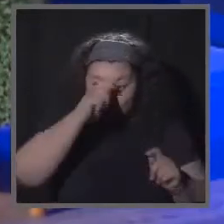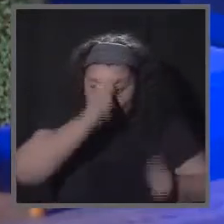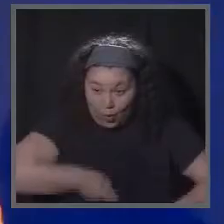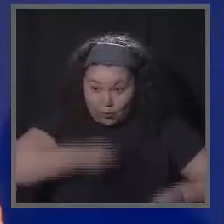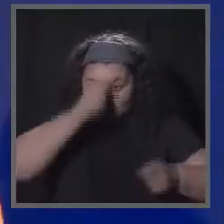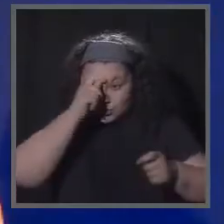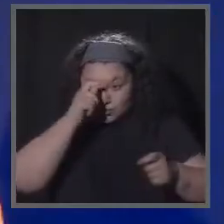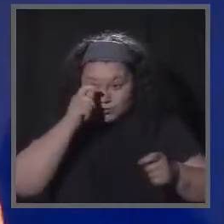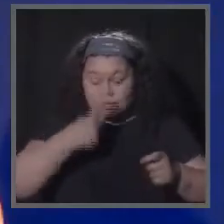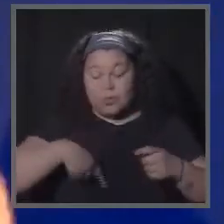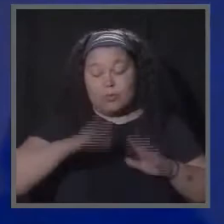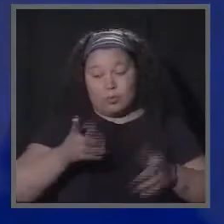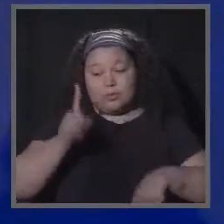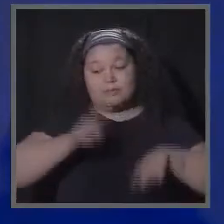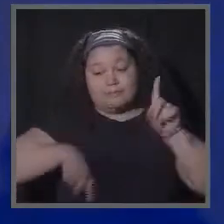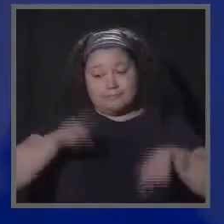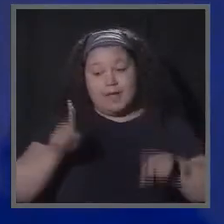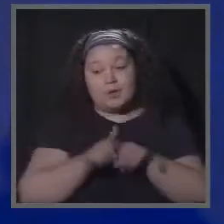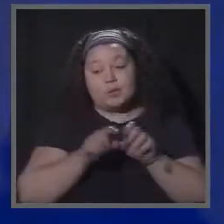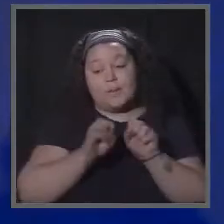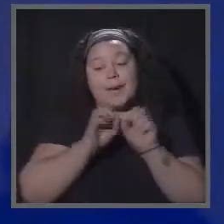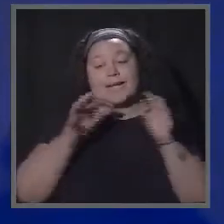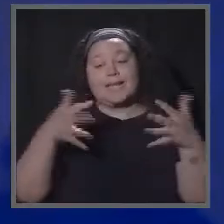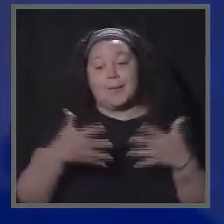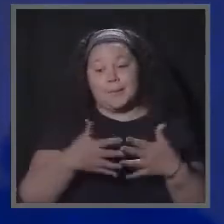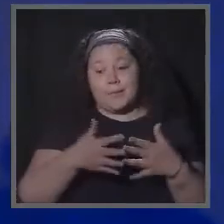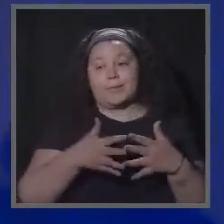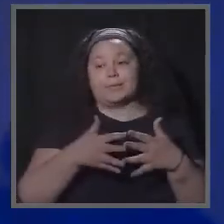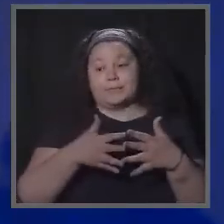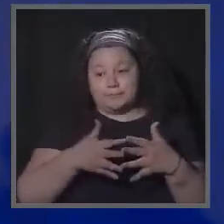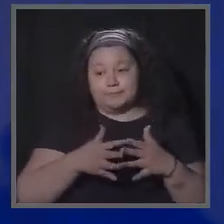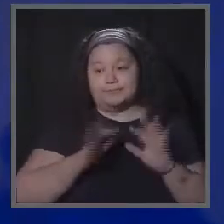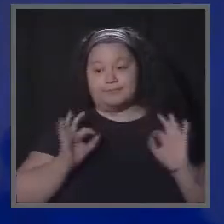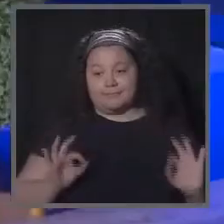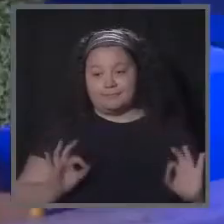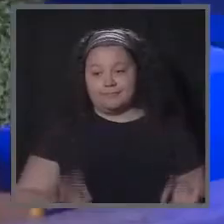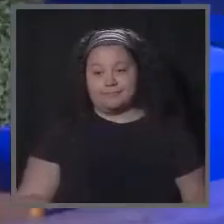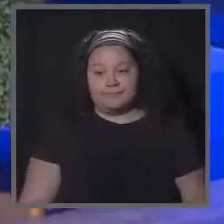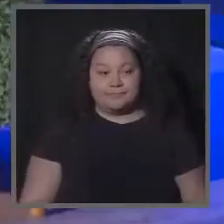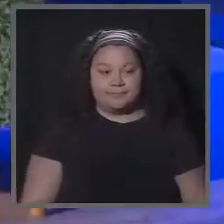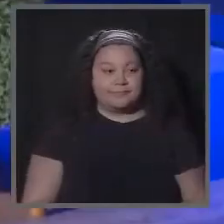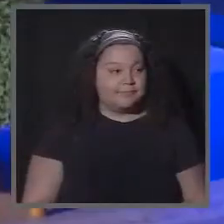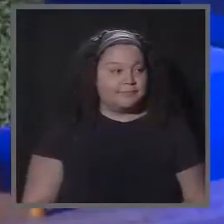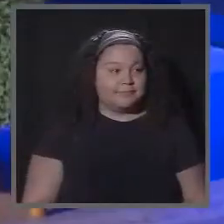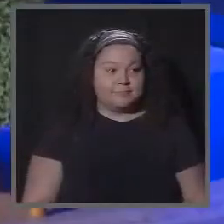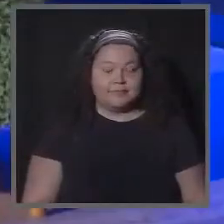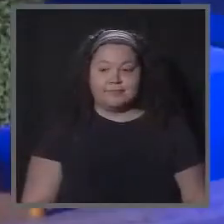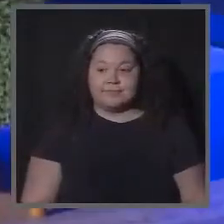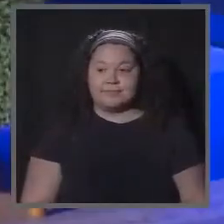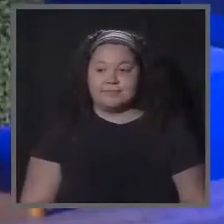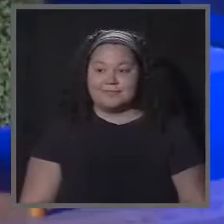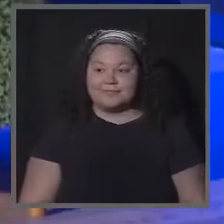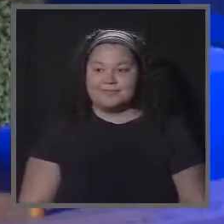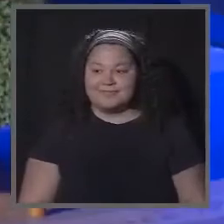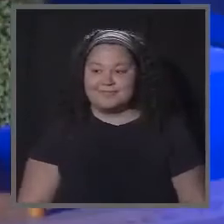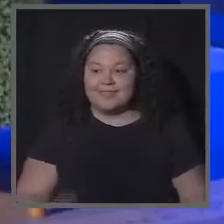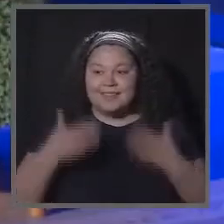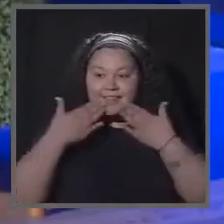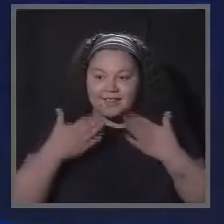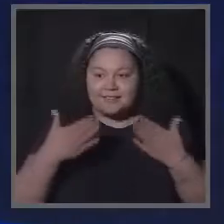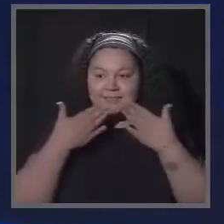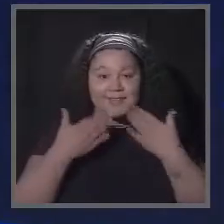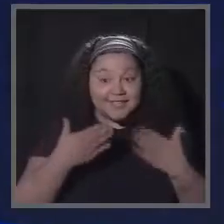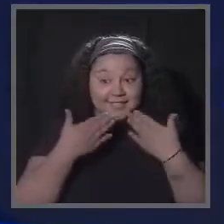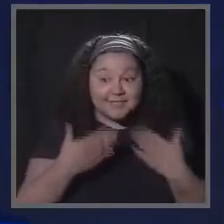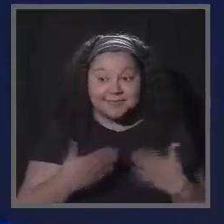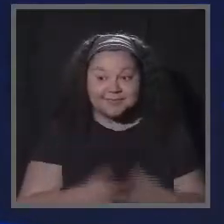opened up for structural changes. And I think it's enough for now. Many thanks, Hugo. That is already quite a lot